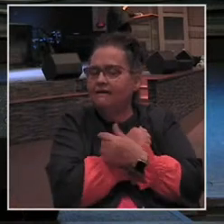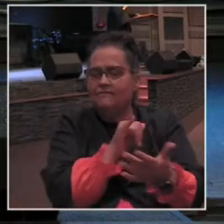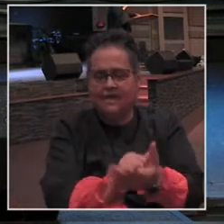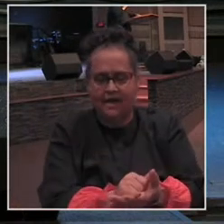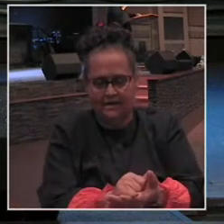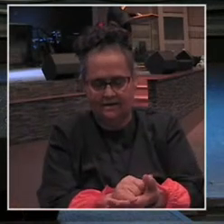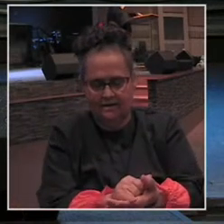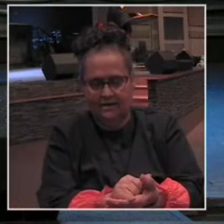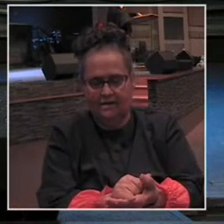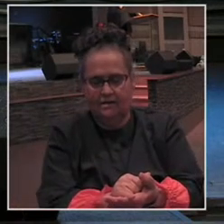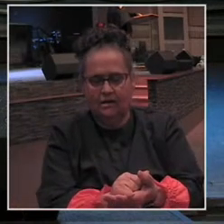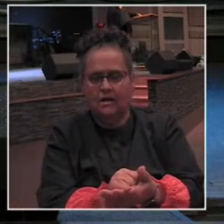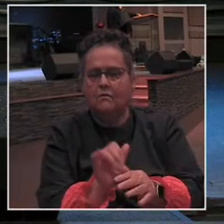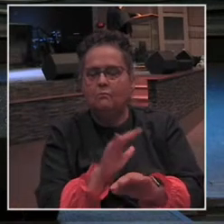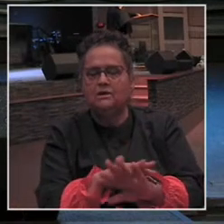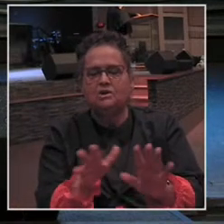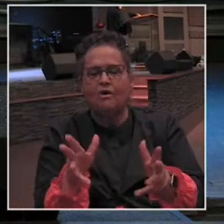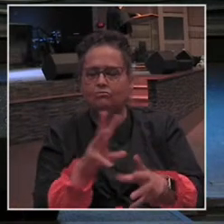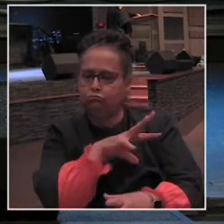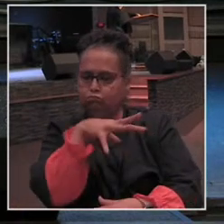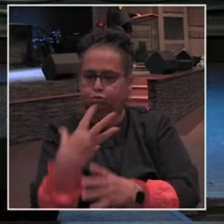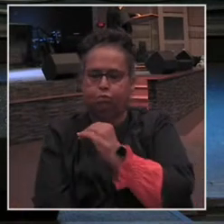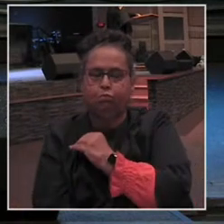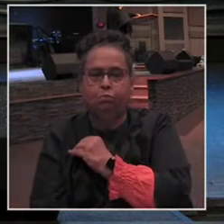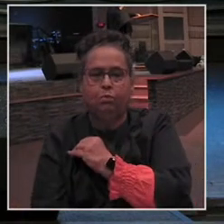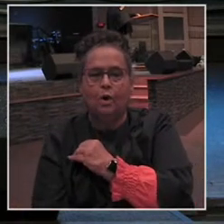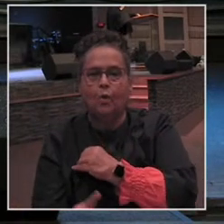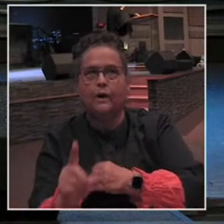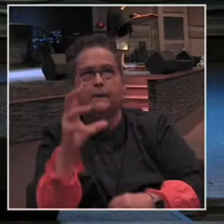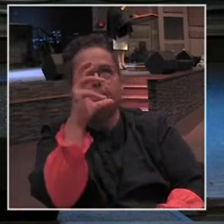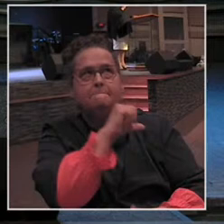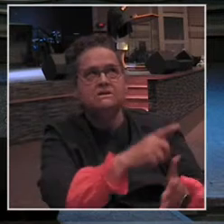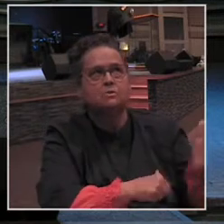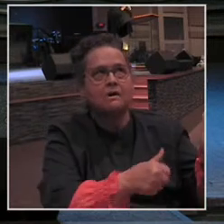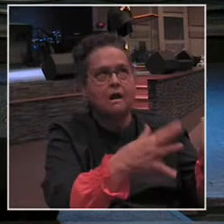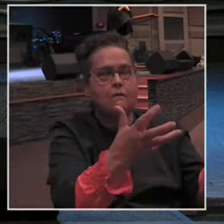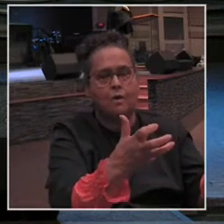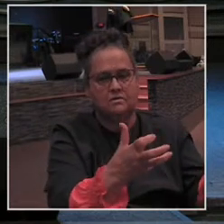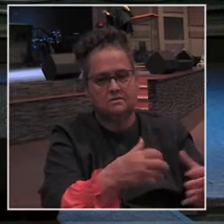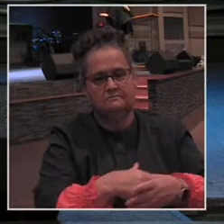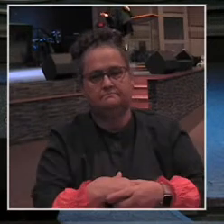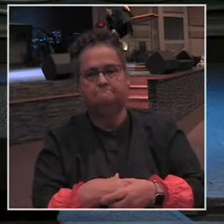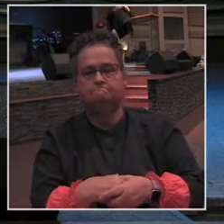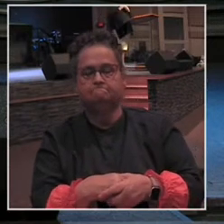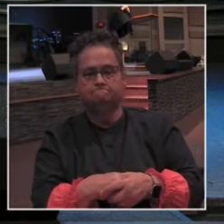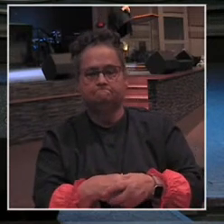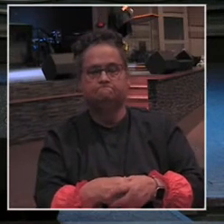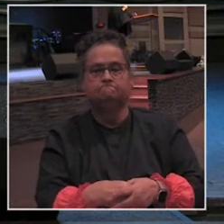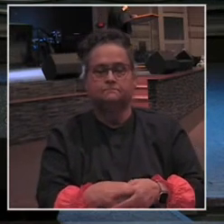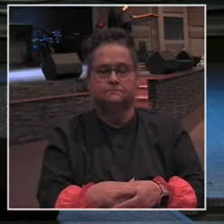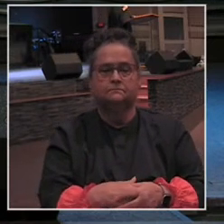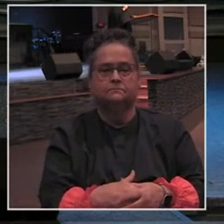But don't let those things consume you where you miss what God is saying.